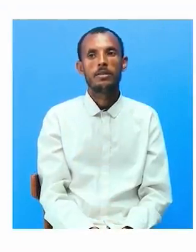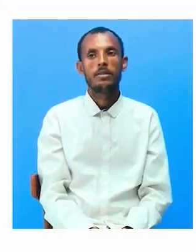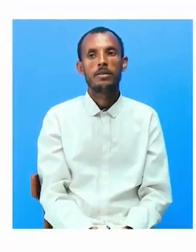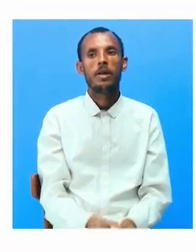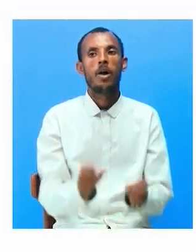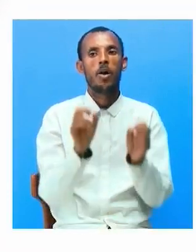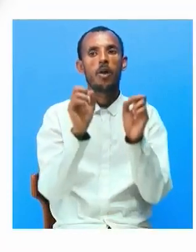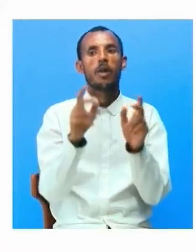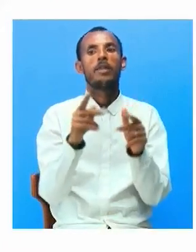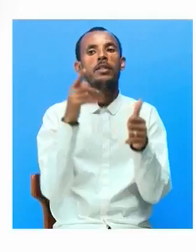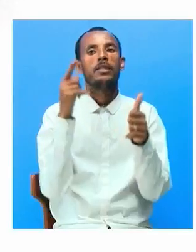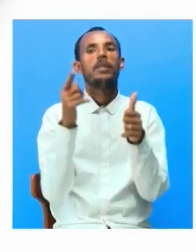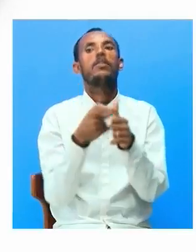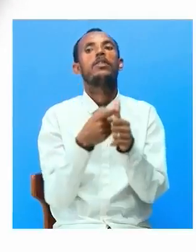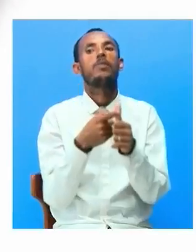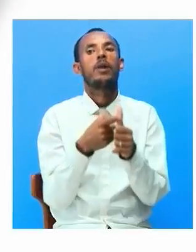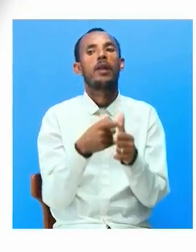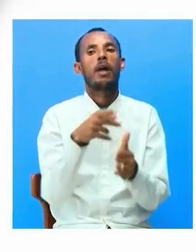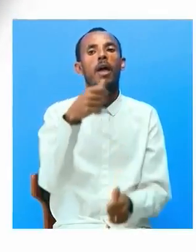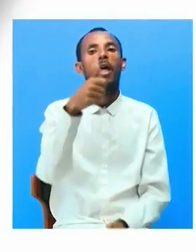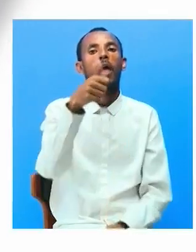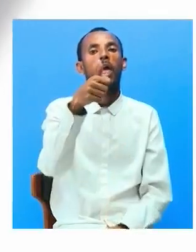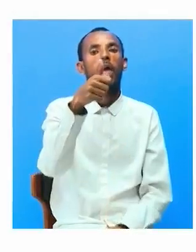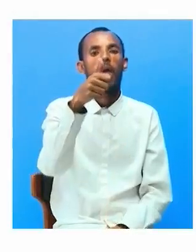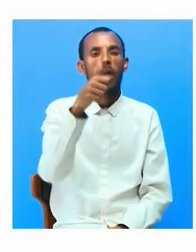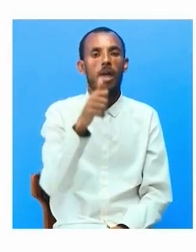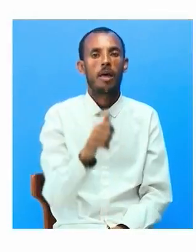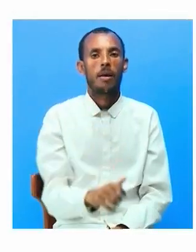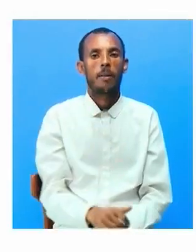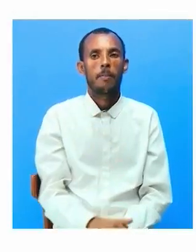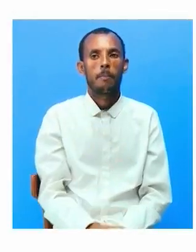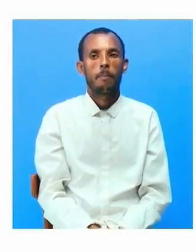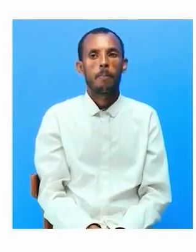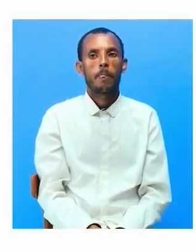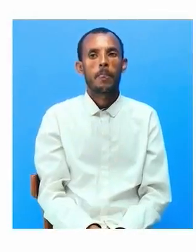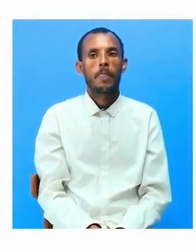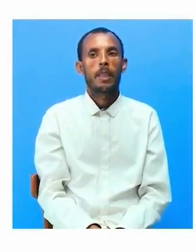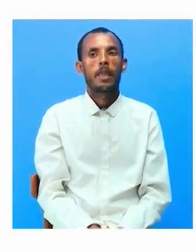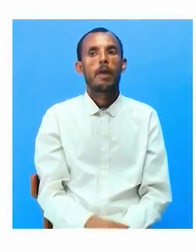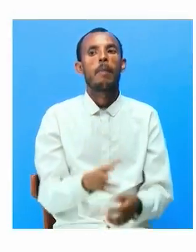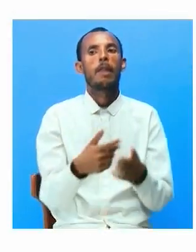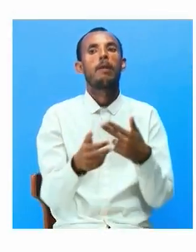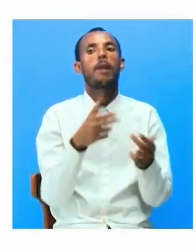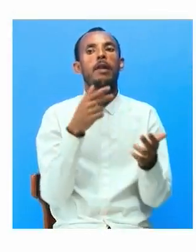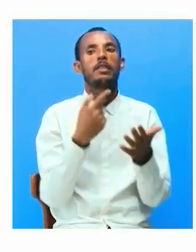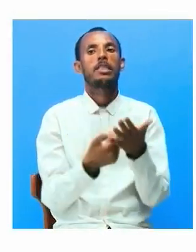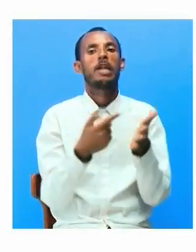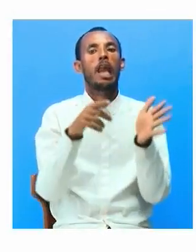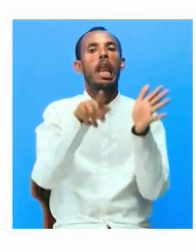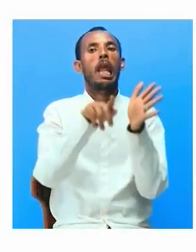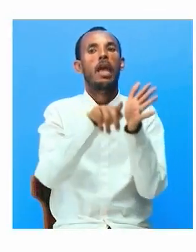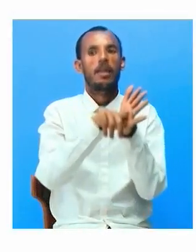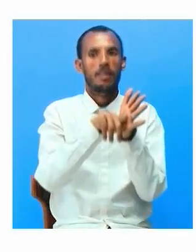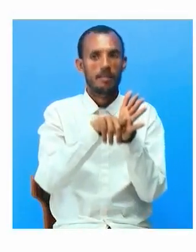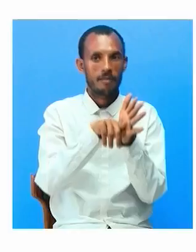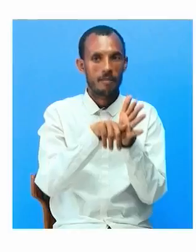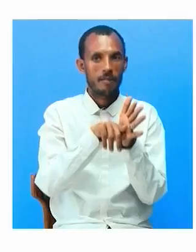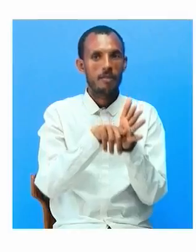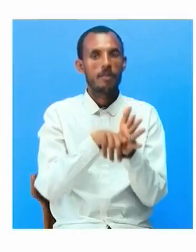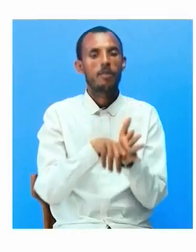Okay, the first one, A. Let's multiply this one. -1